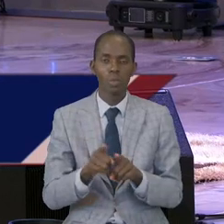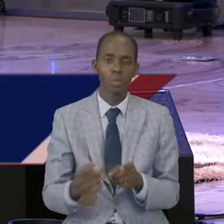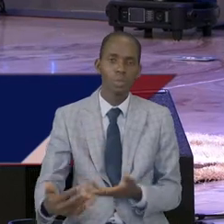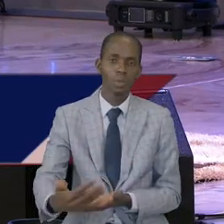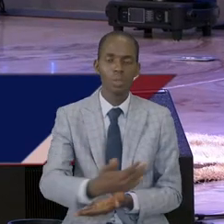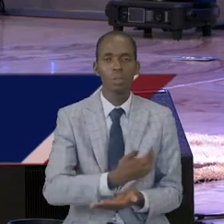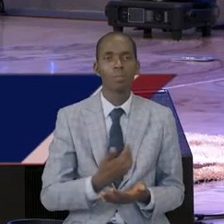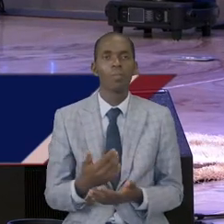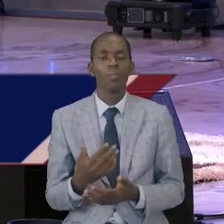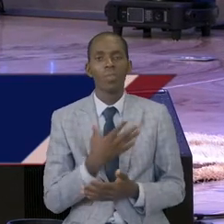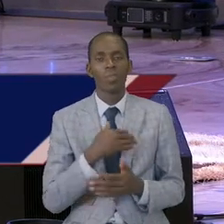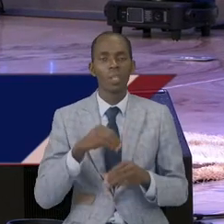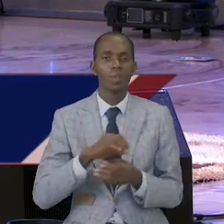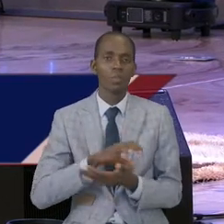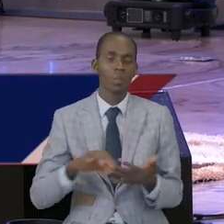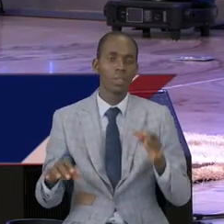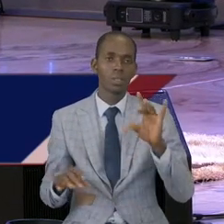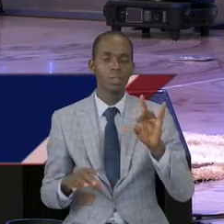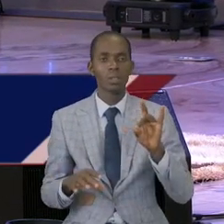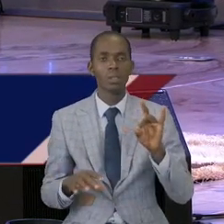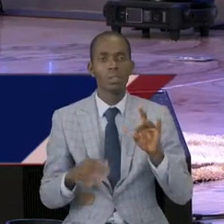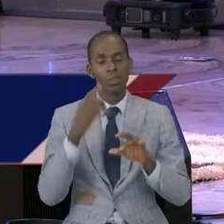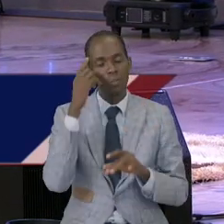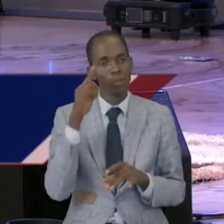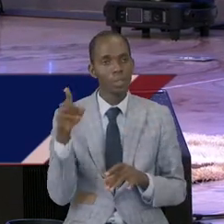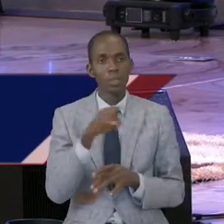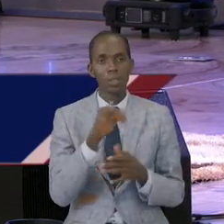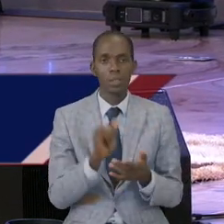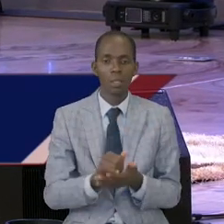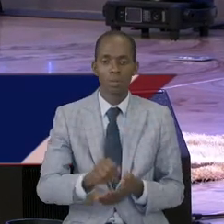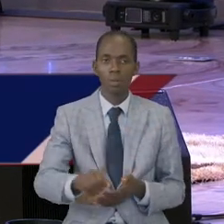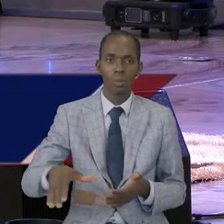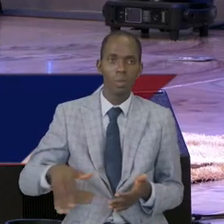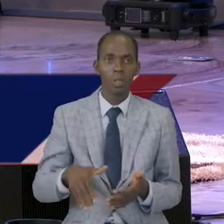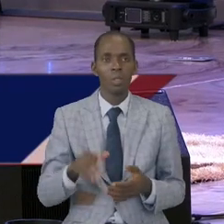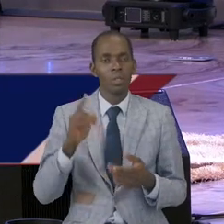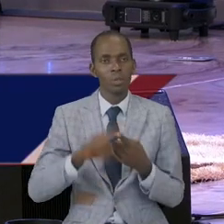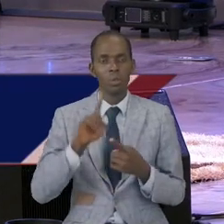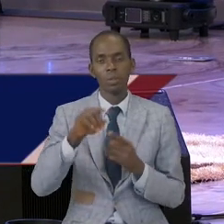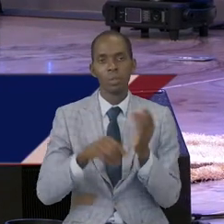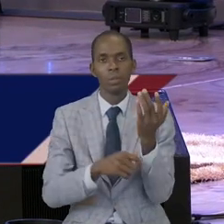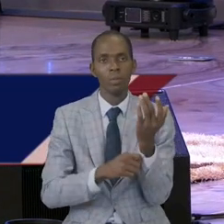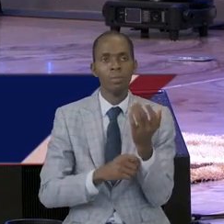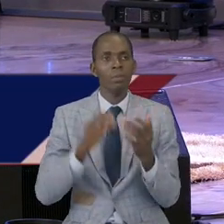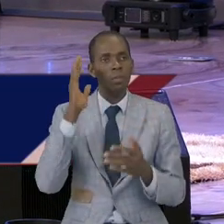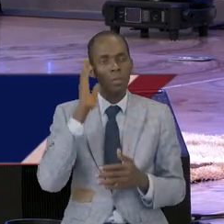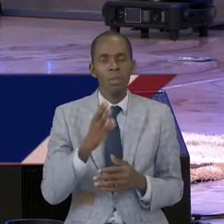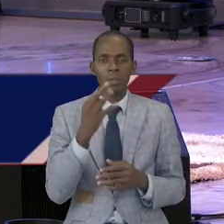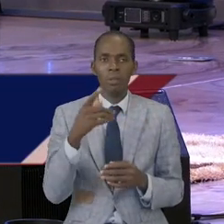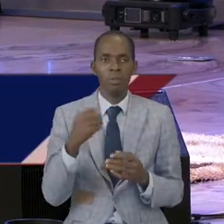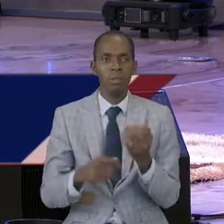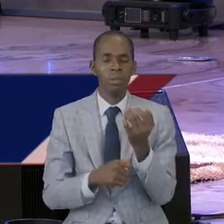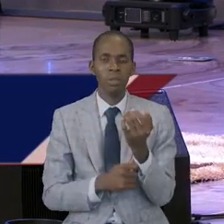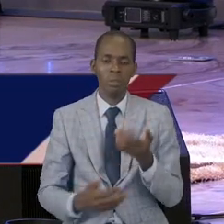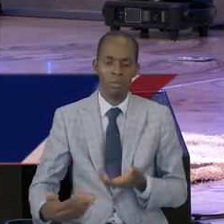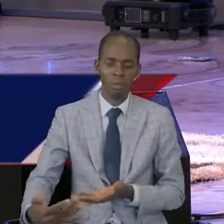reap." And then in verse 8 it says, "For he that soweth to his flesh shall of the